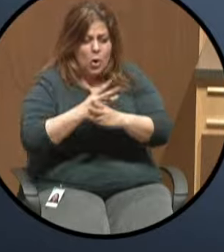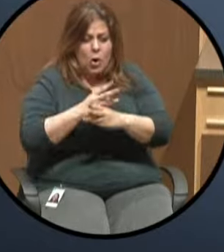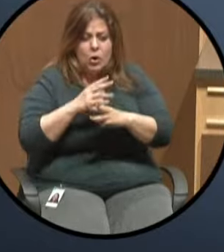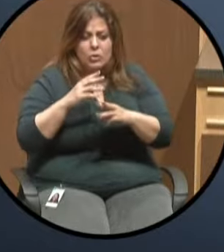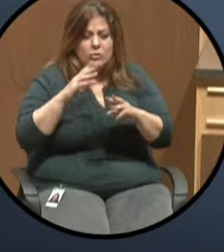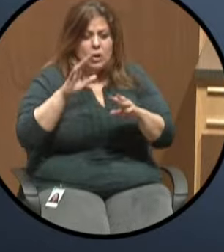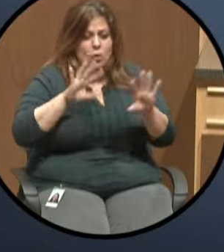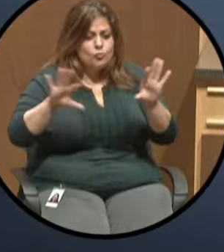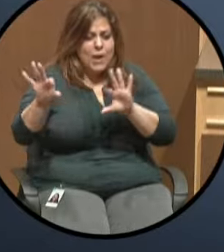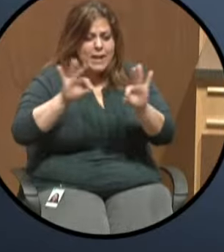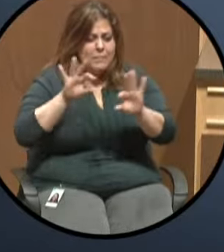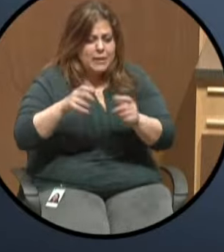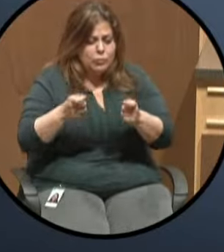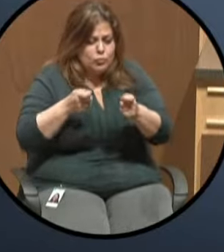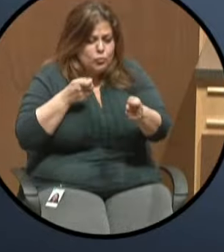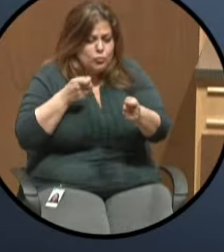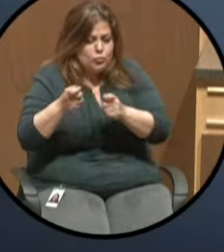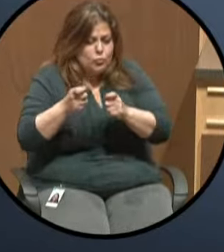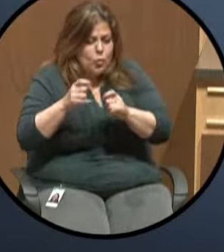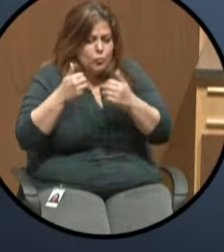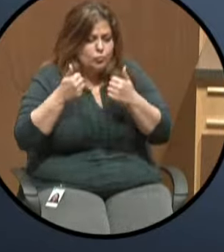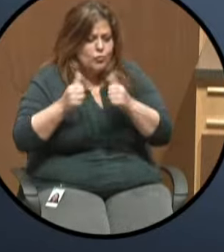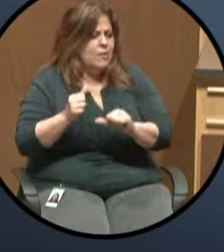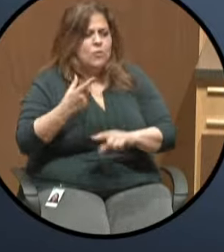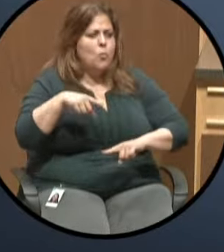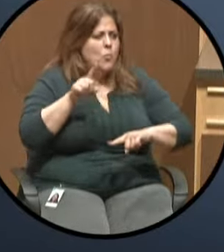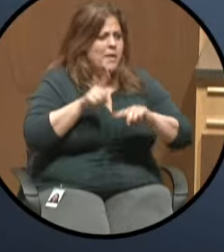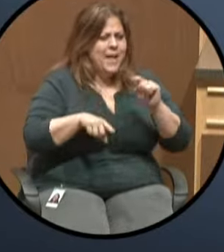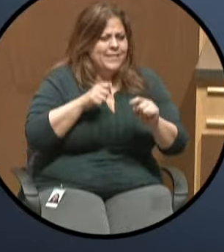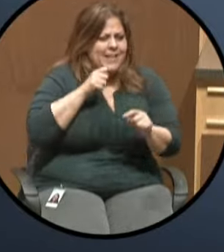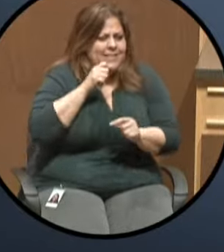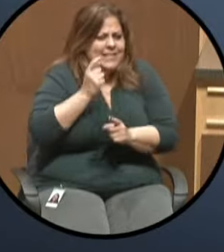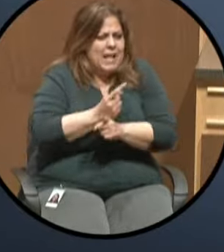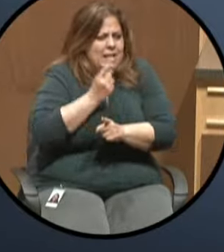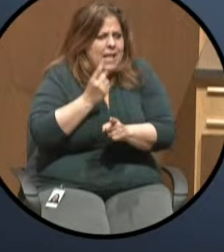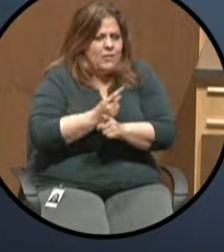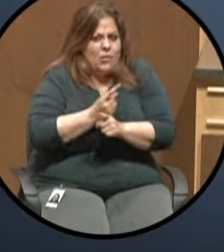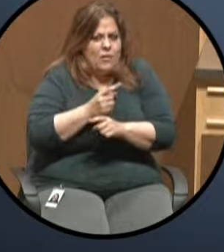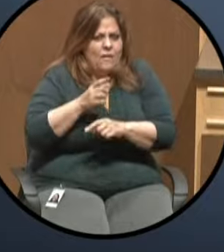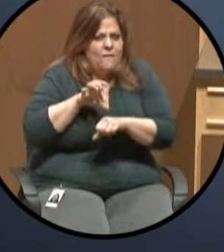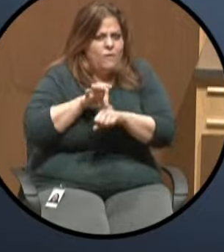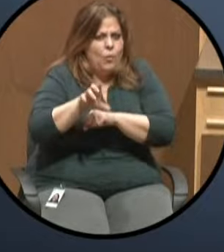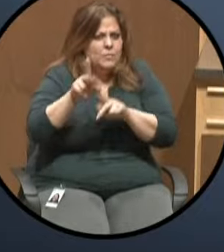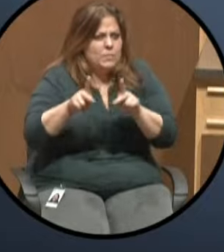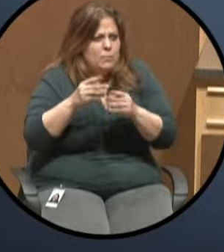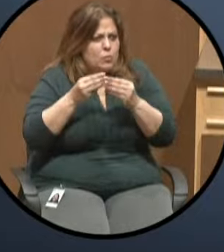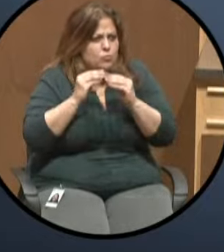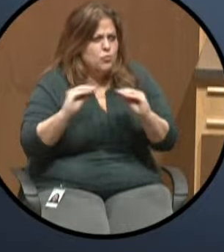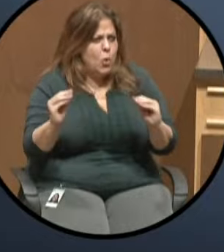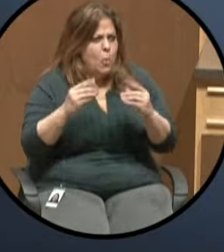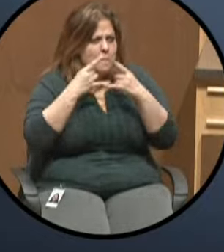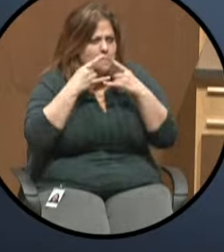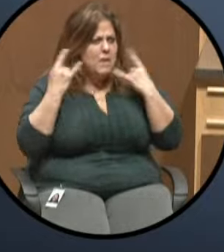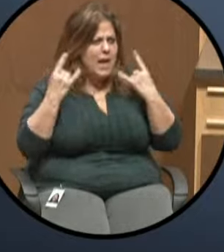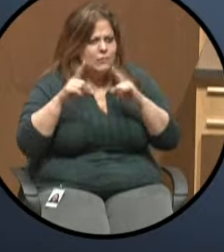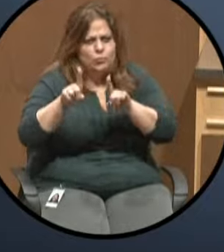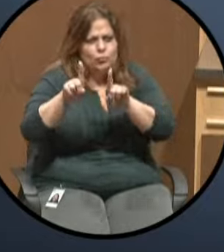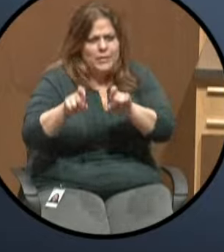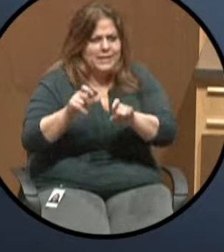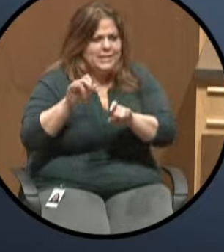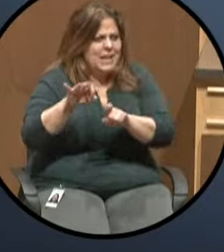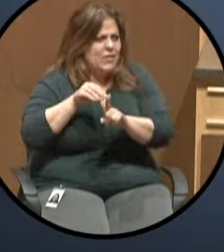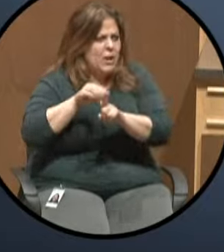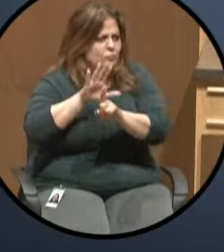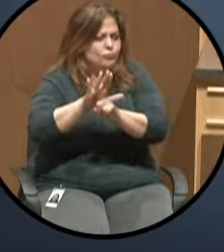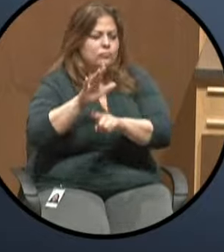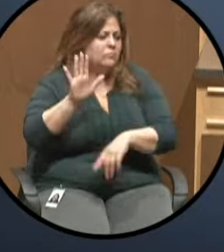because that's unethical. You don't want to infect people deliberately with not wearing a mask. But we do know